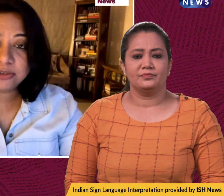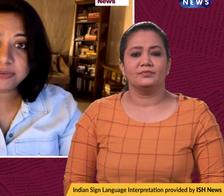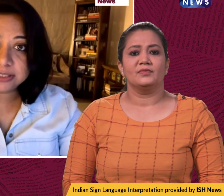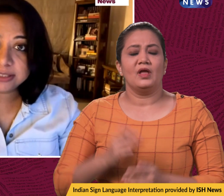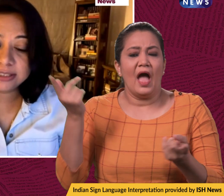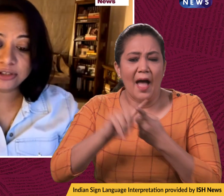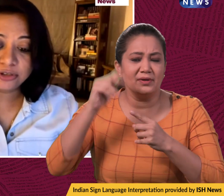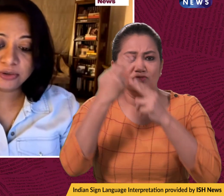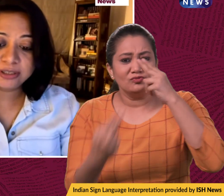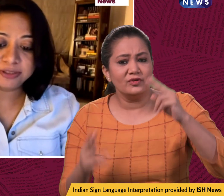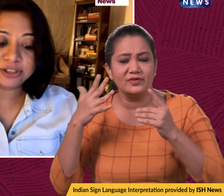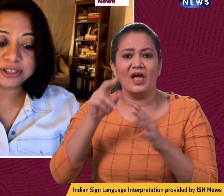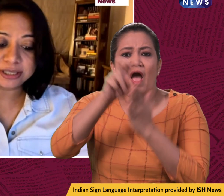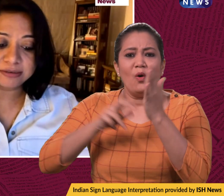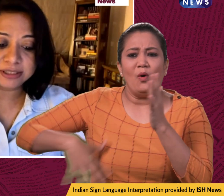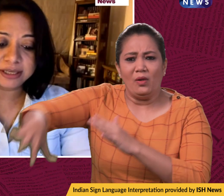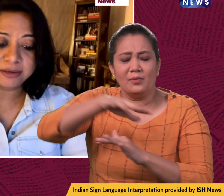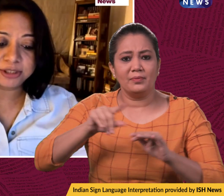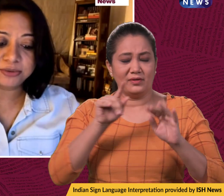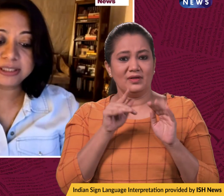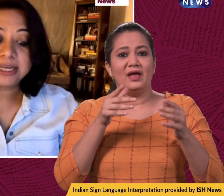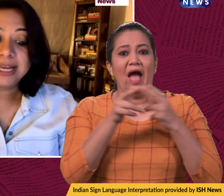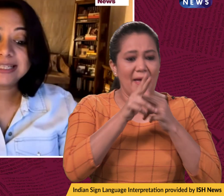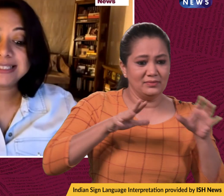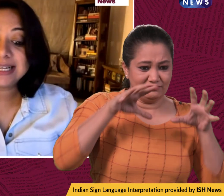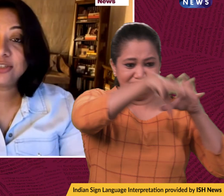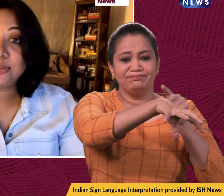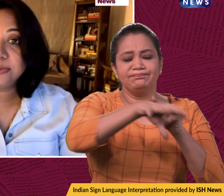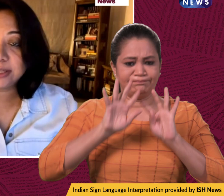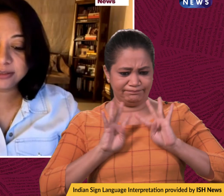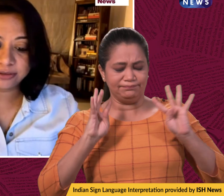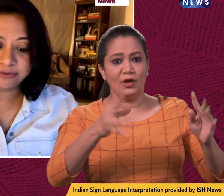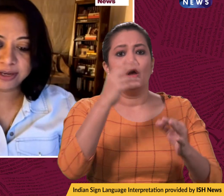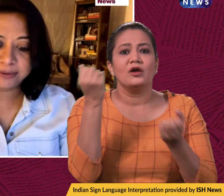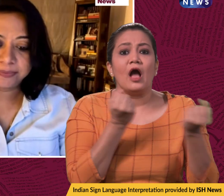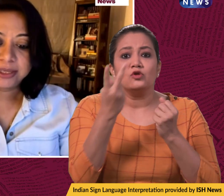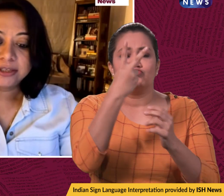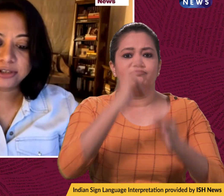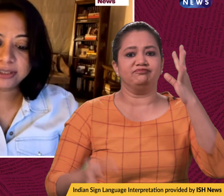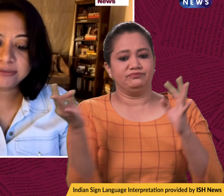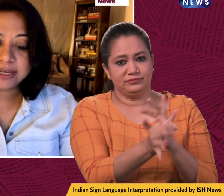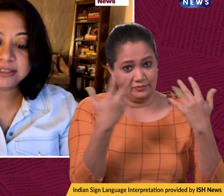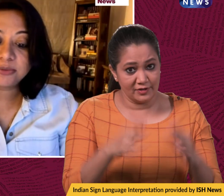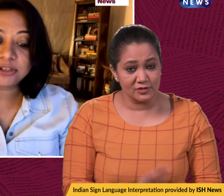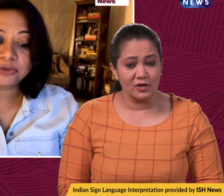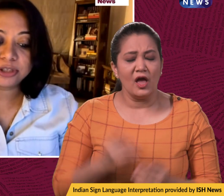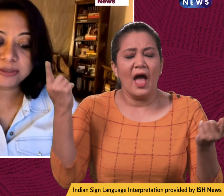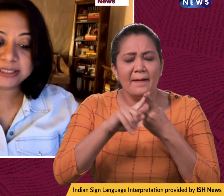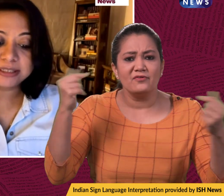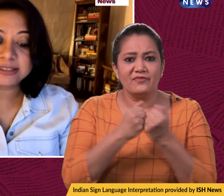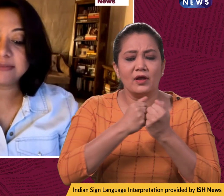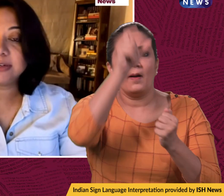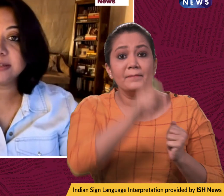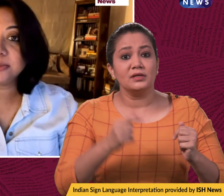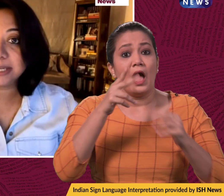receiving news of the incident, local villagers surrounded the Army unit and set two vehicles on fire. During the violence, one soldier